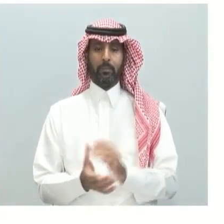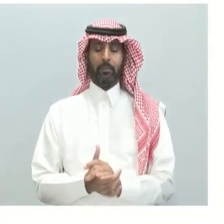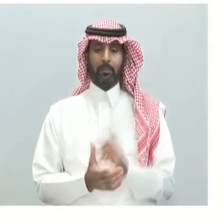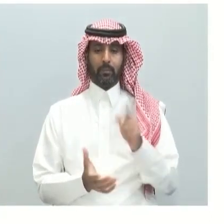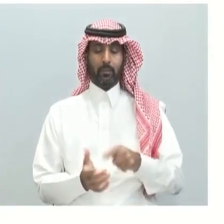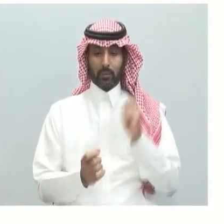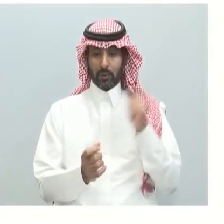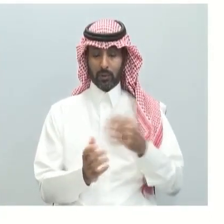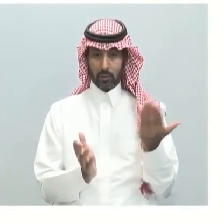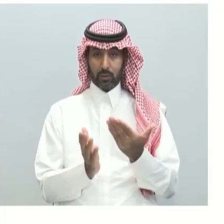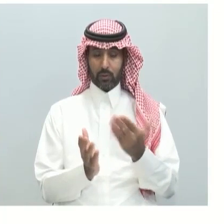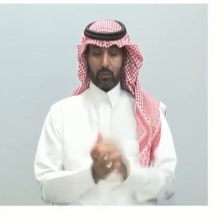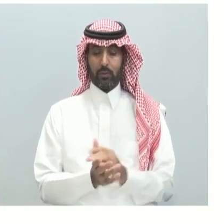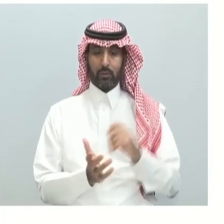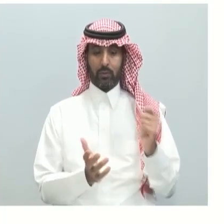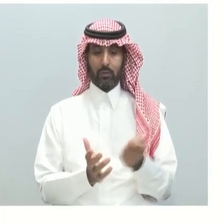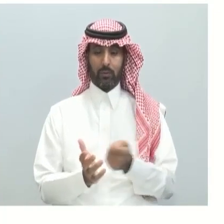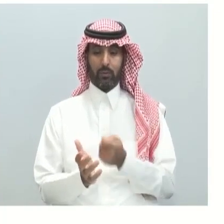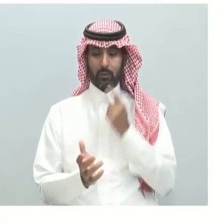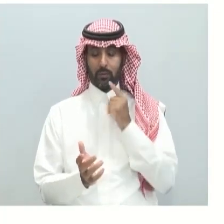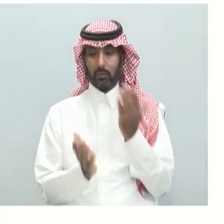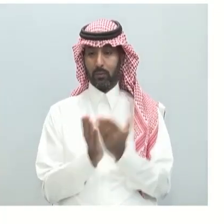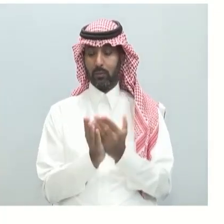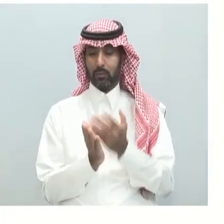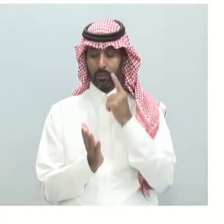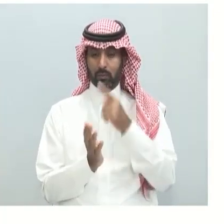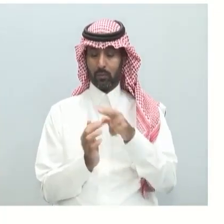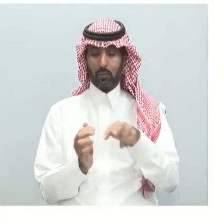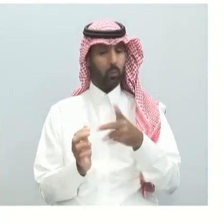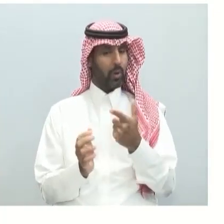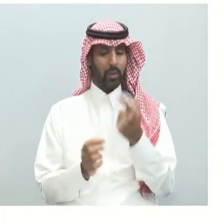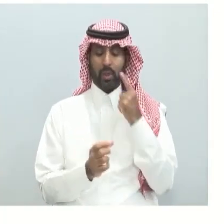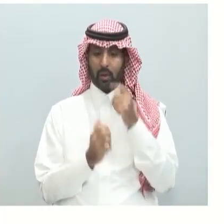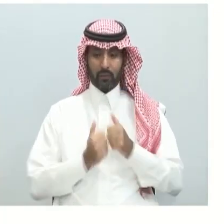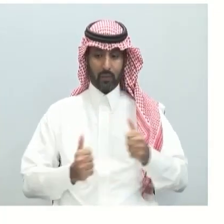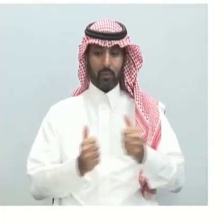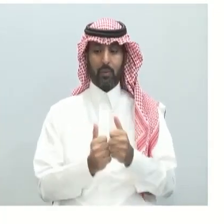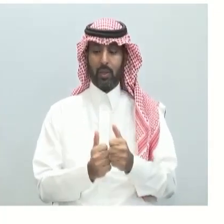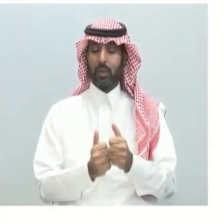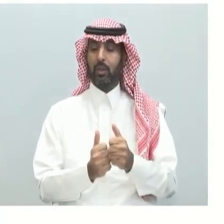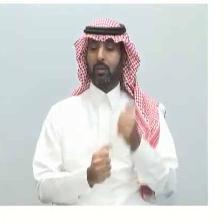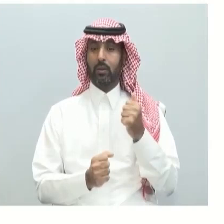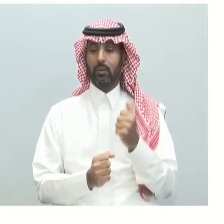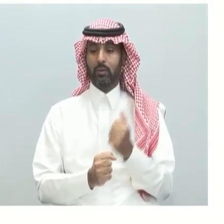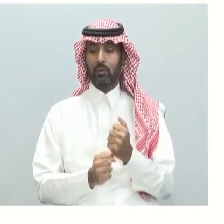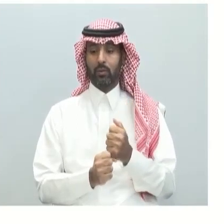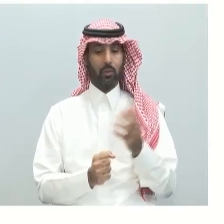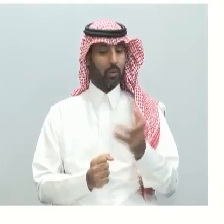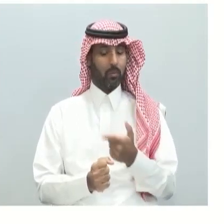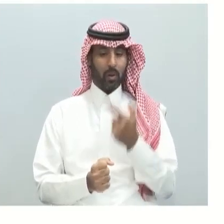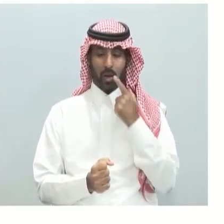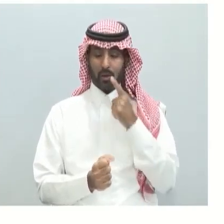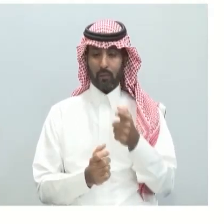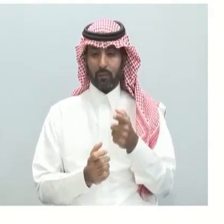today's objectives for the writing lesson, find what the family used to do that was not